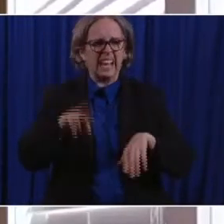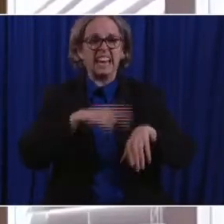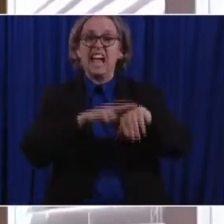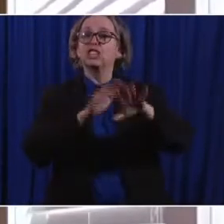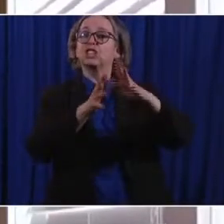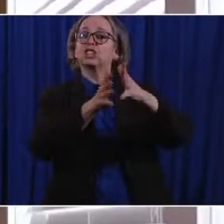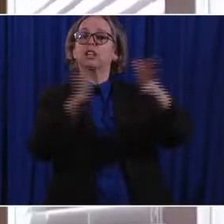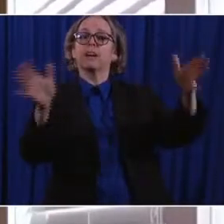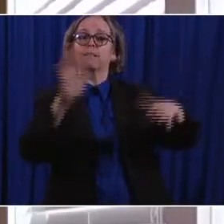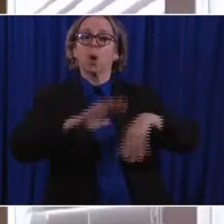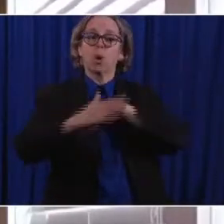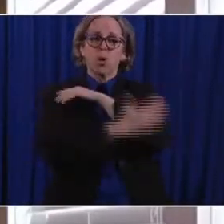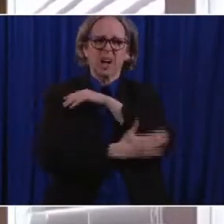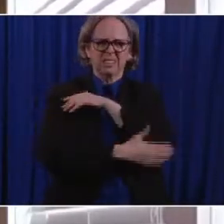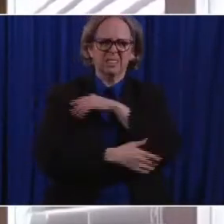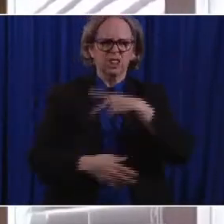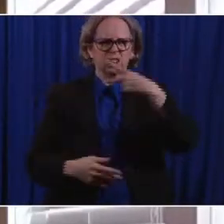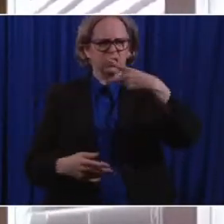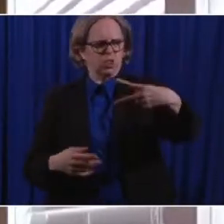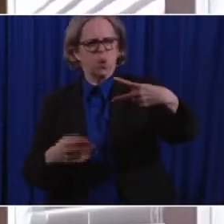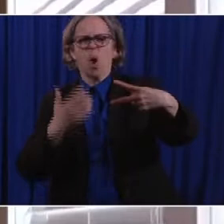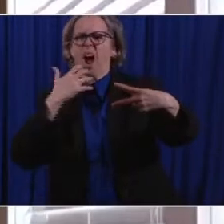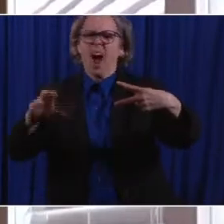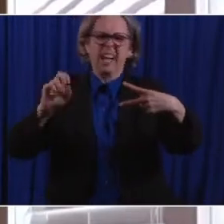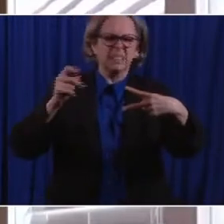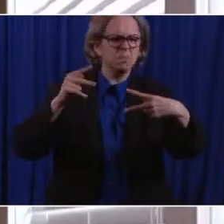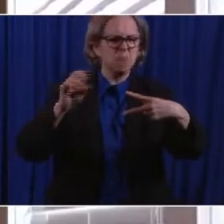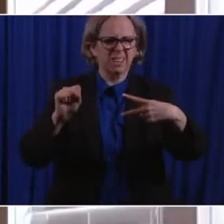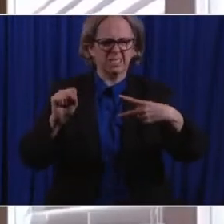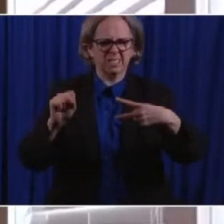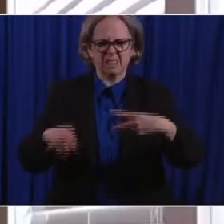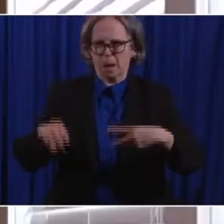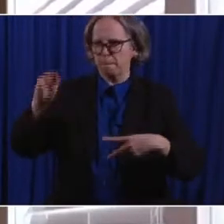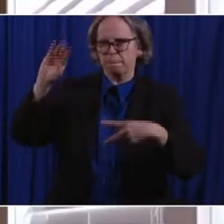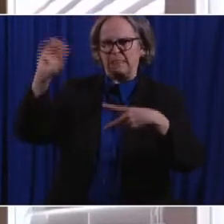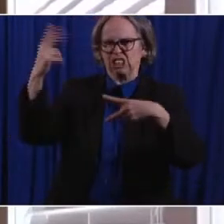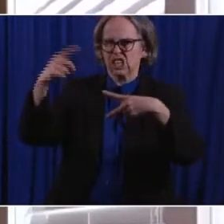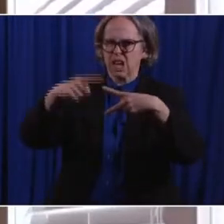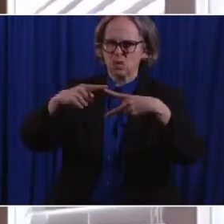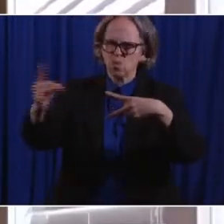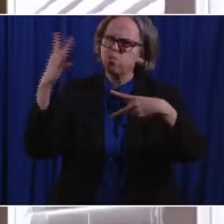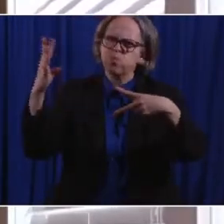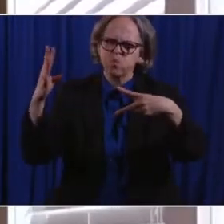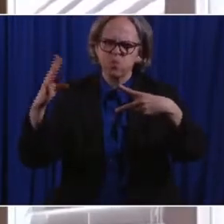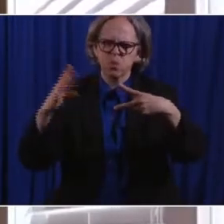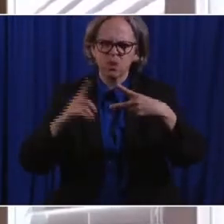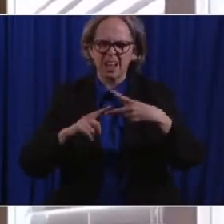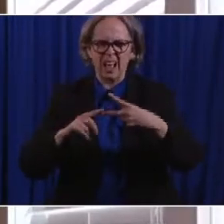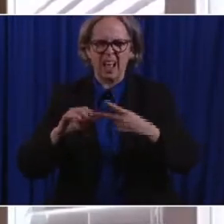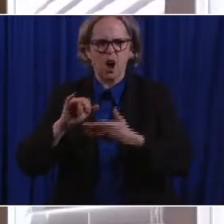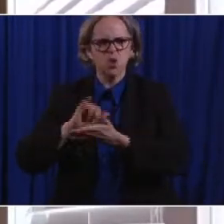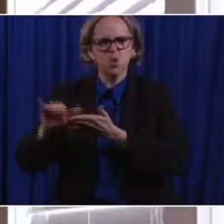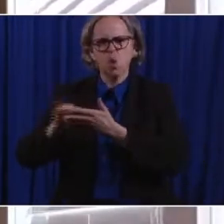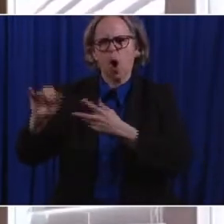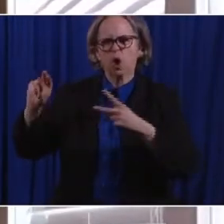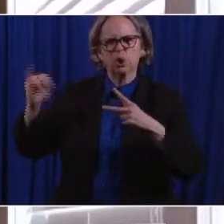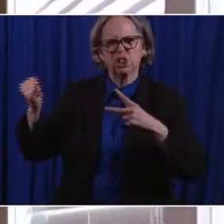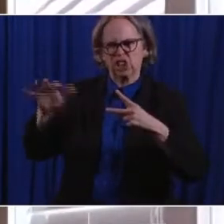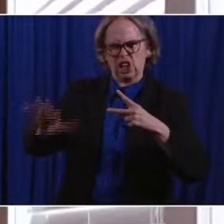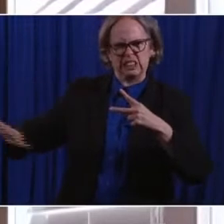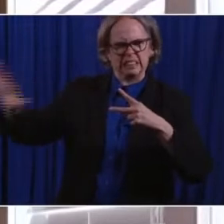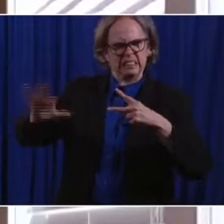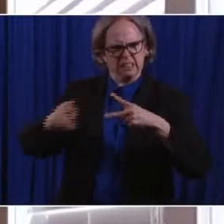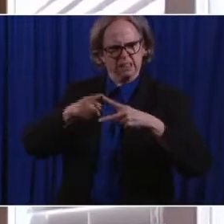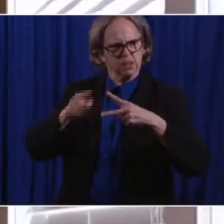Michigan and the New York City, New Jersey area. In fact, according to the CDC, Michigan's upturn is more than